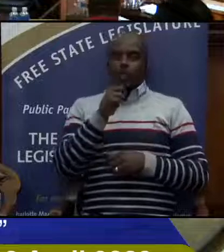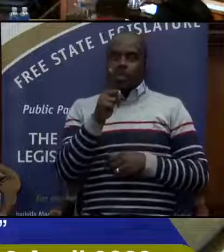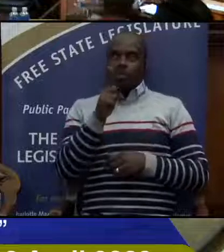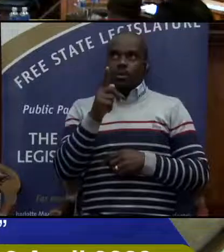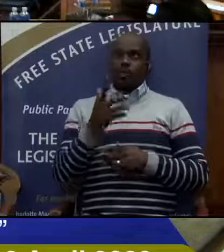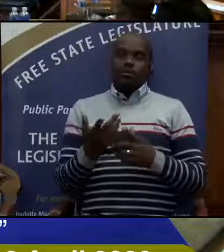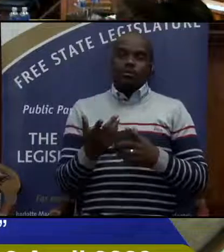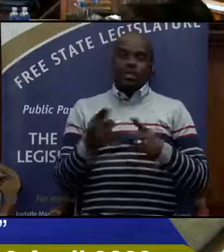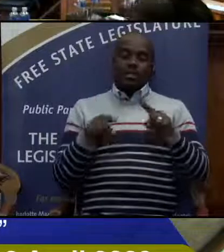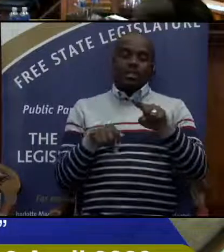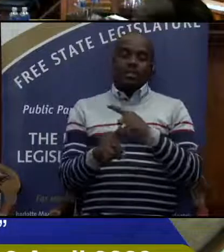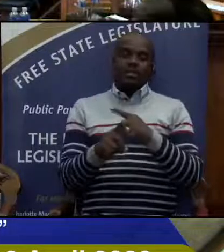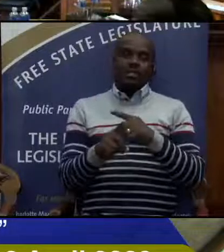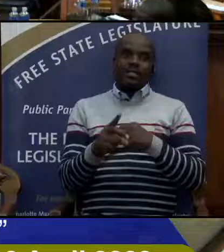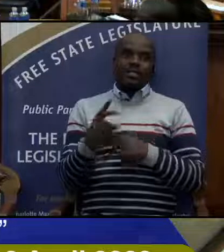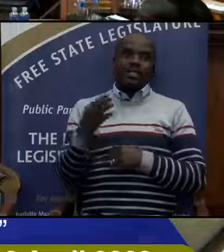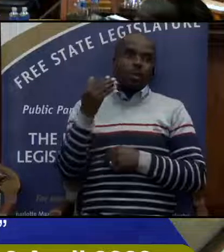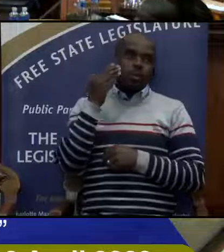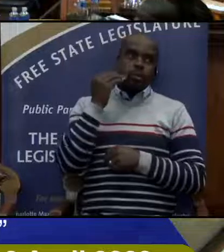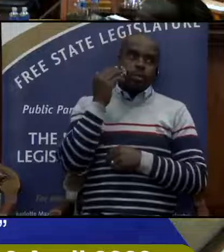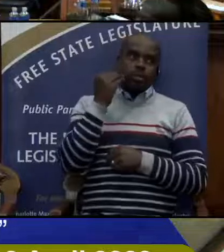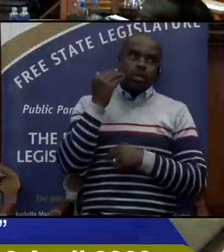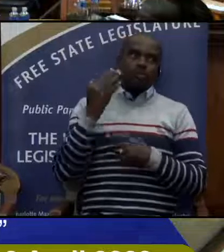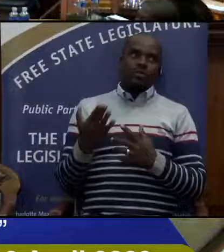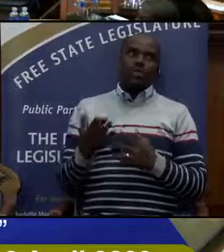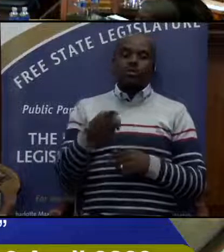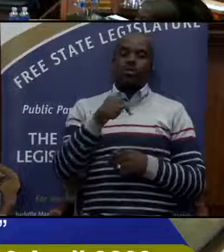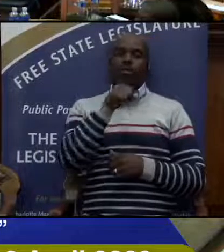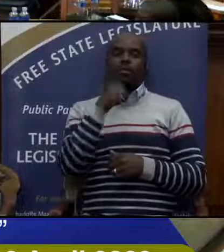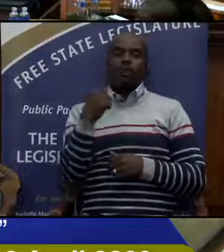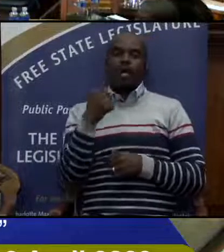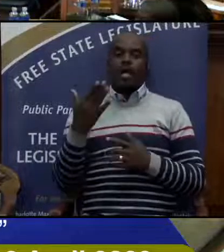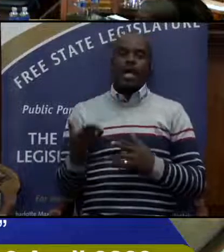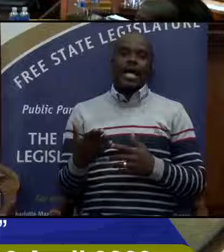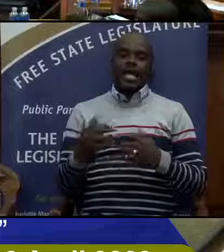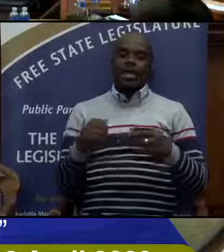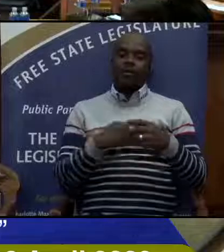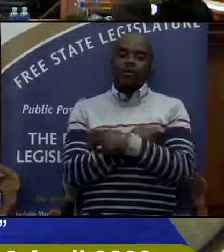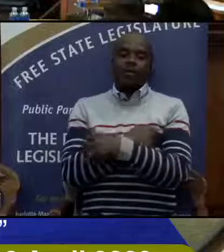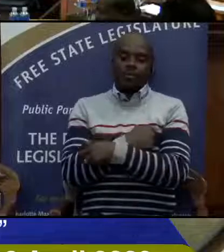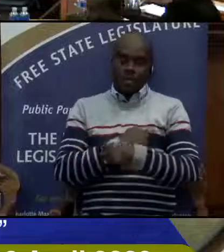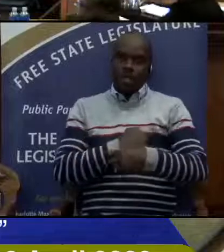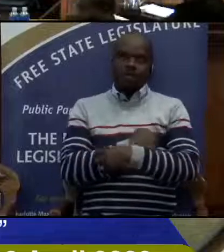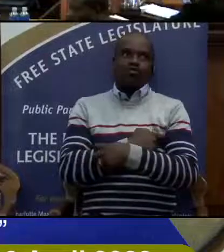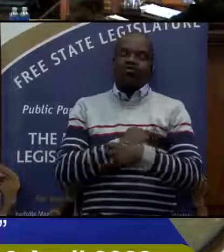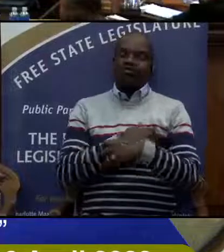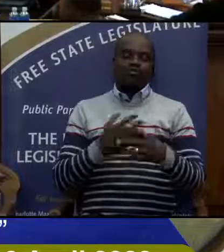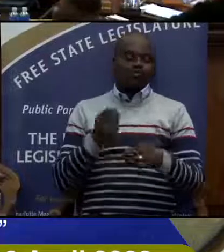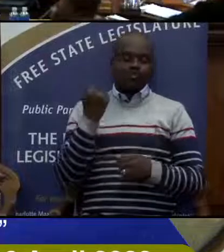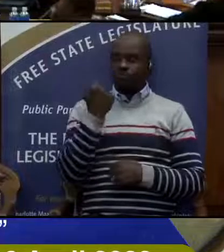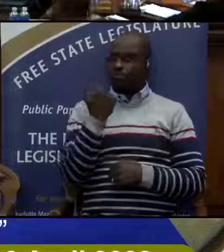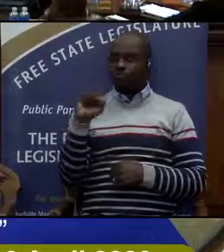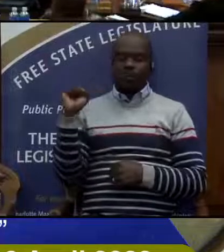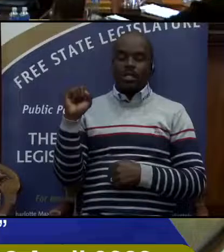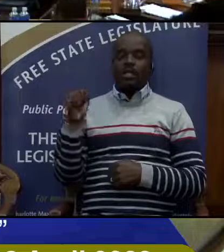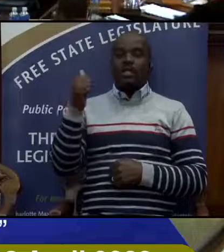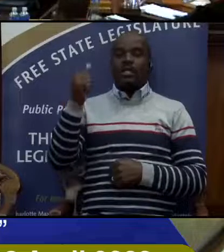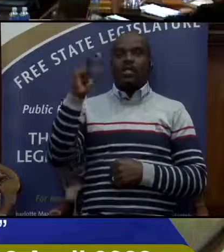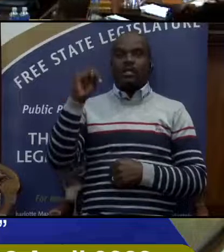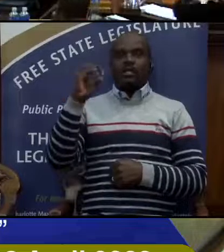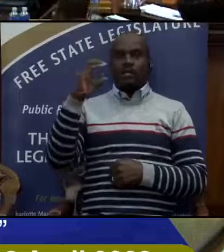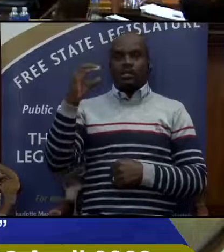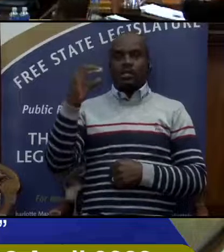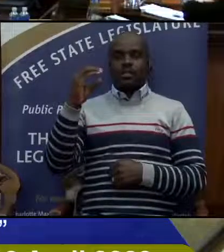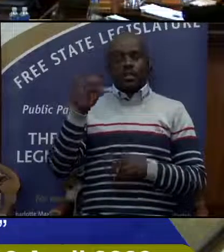thieves. The ANC literally have no aces left in their political arsenal except the